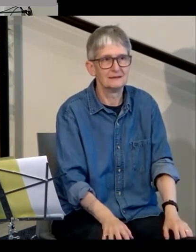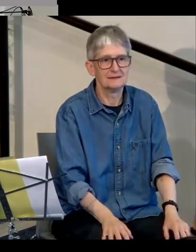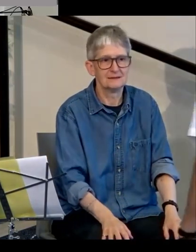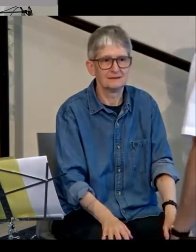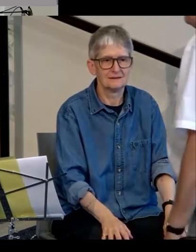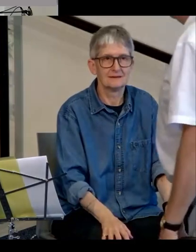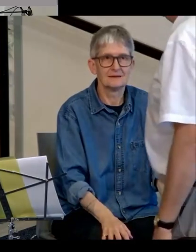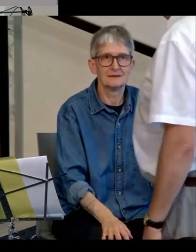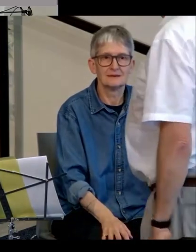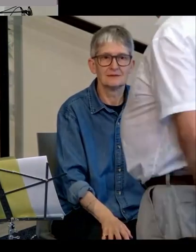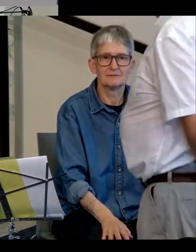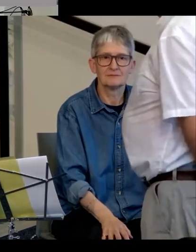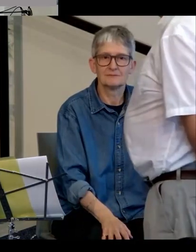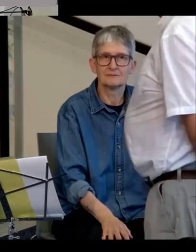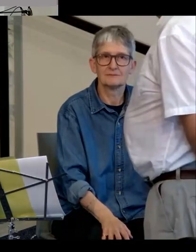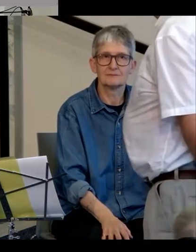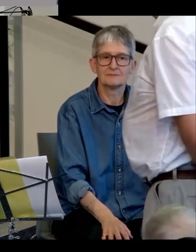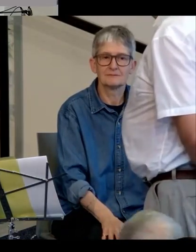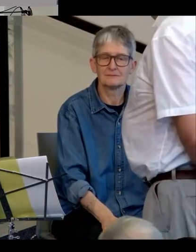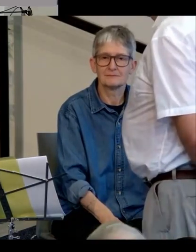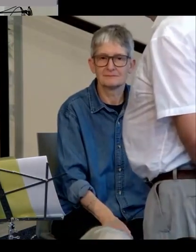family. And let's worship God. Let's stand up.